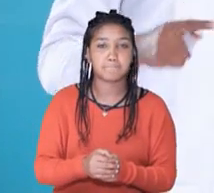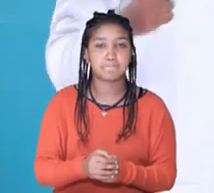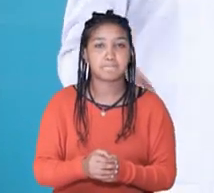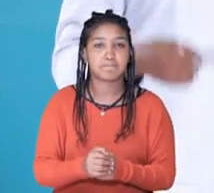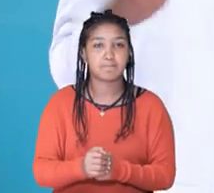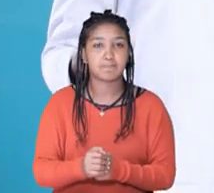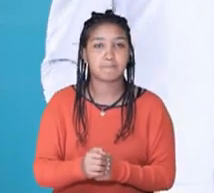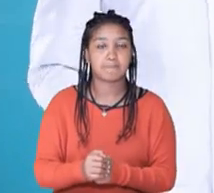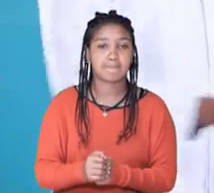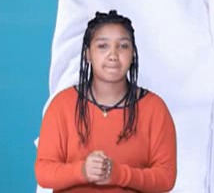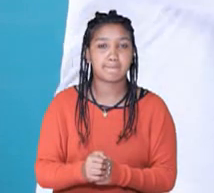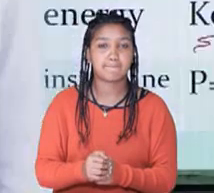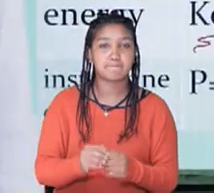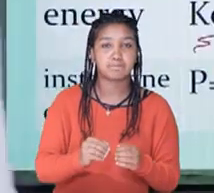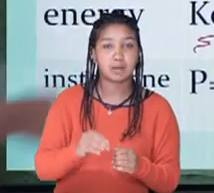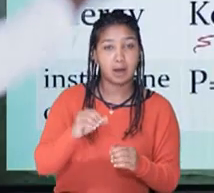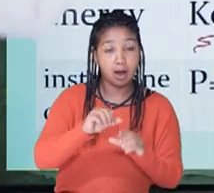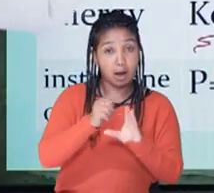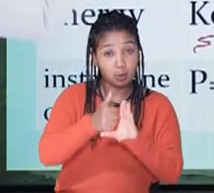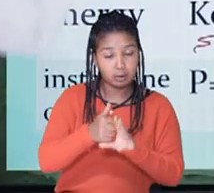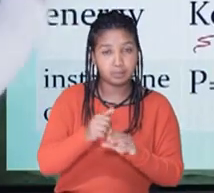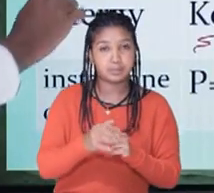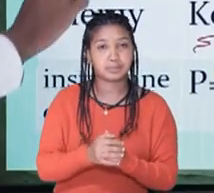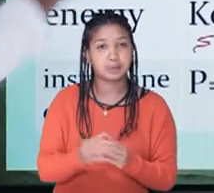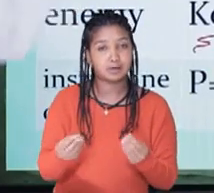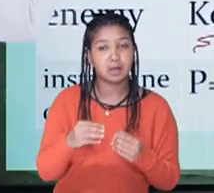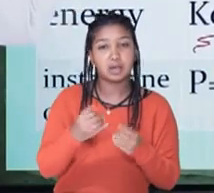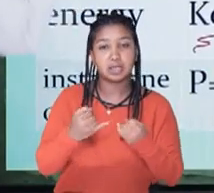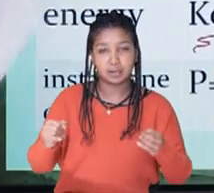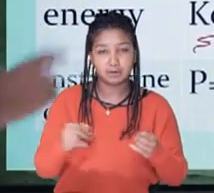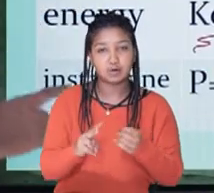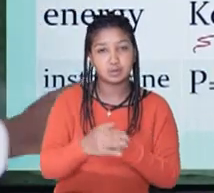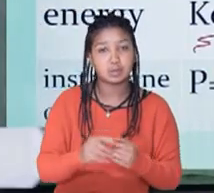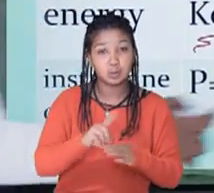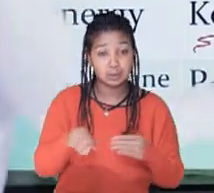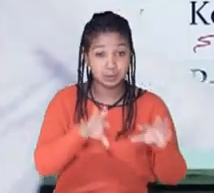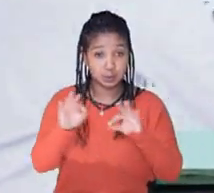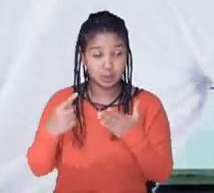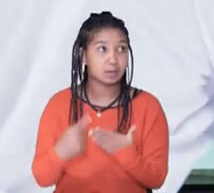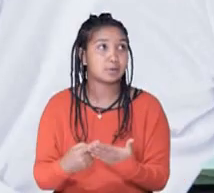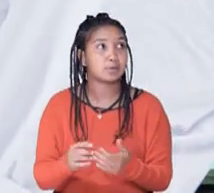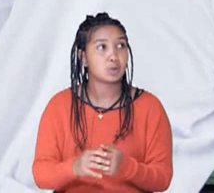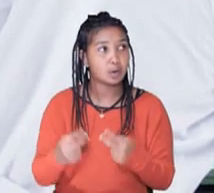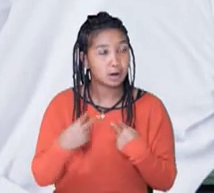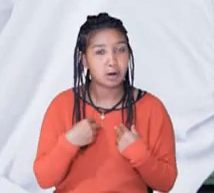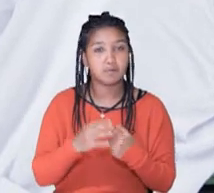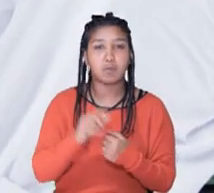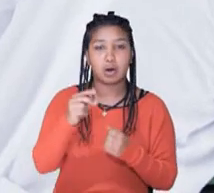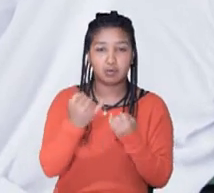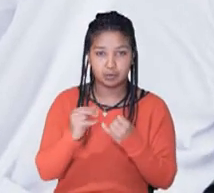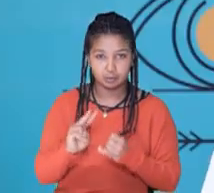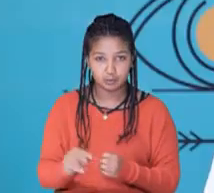rotational angular velocity. Angular velocity times r gives us linear velocity. So when you substitute here, you can have 1